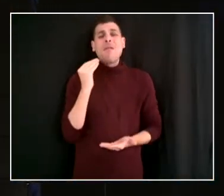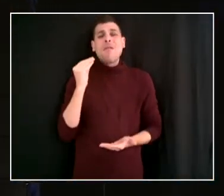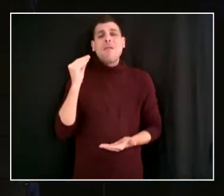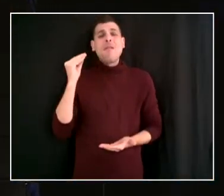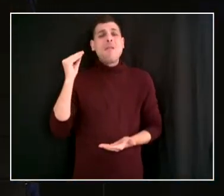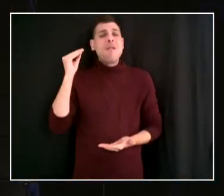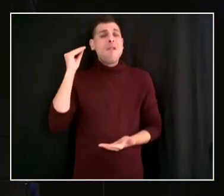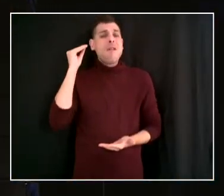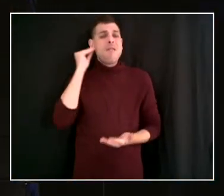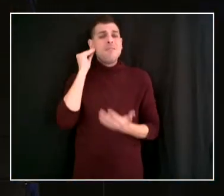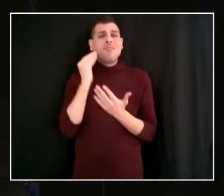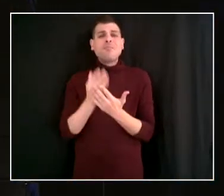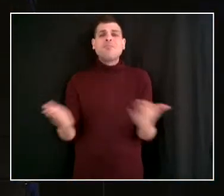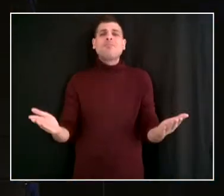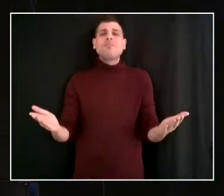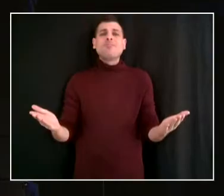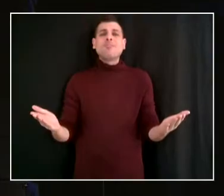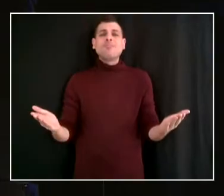home.